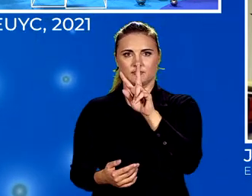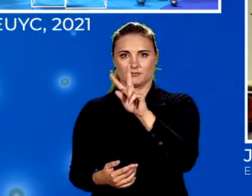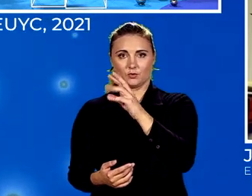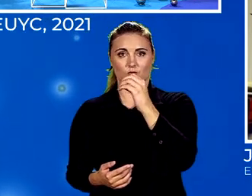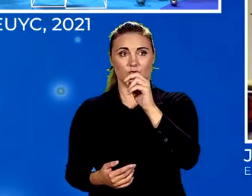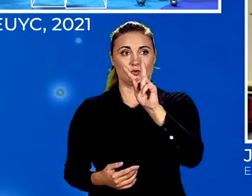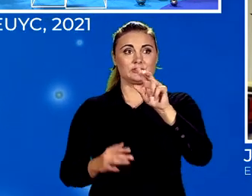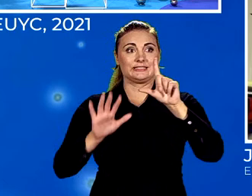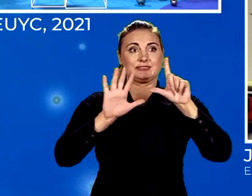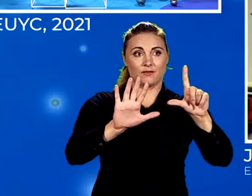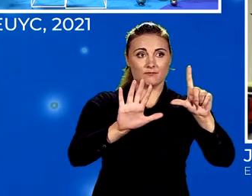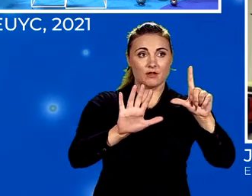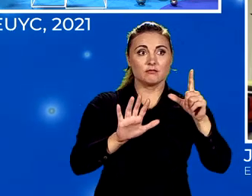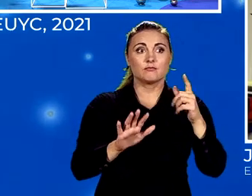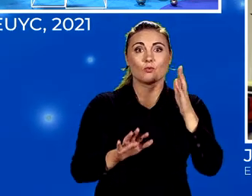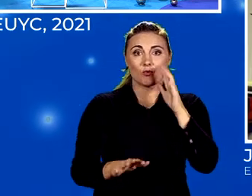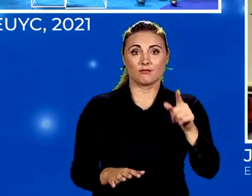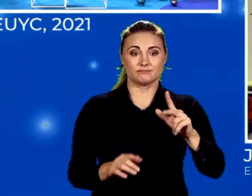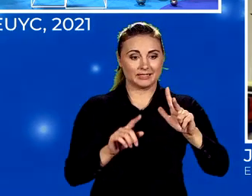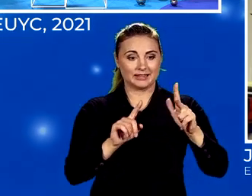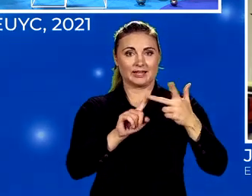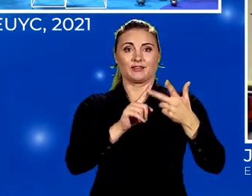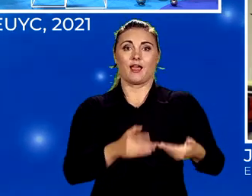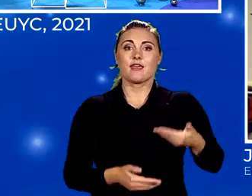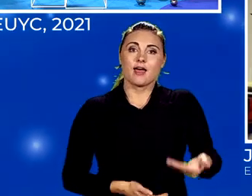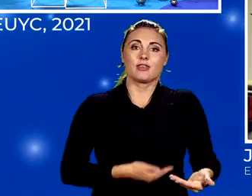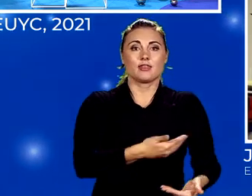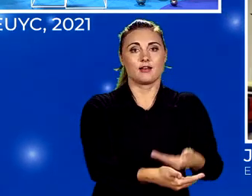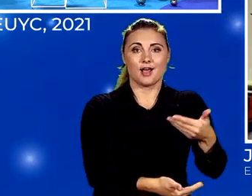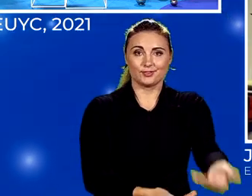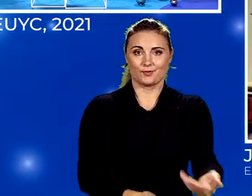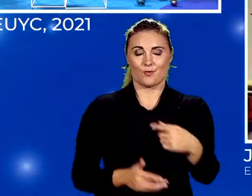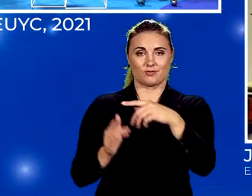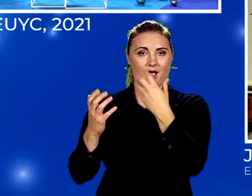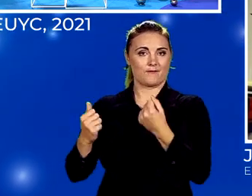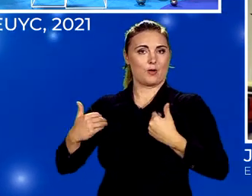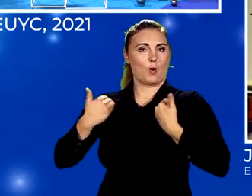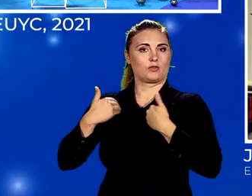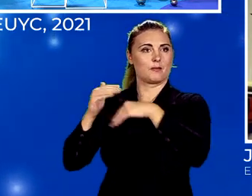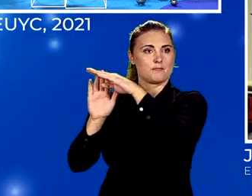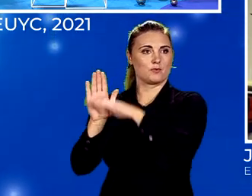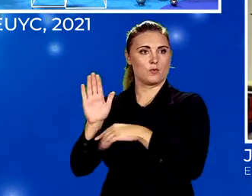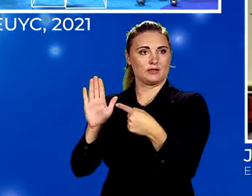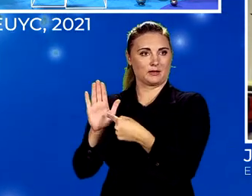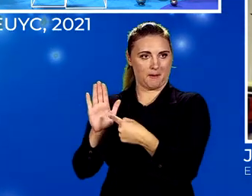And what we try to do is here really to have a dual approach. It's very important to say that